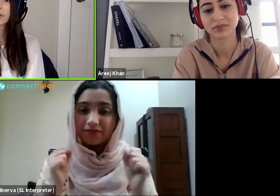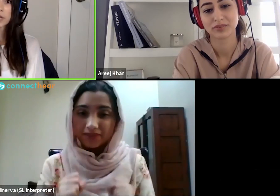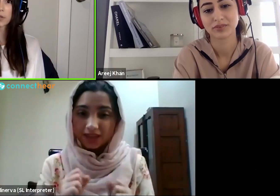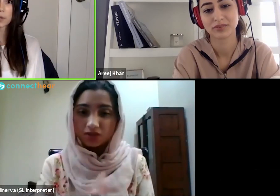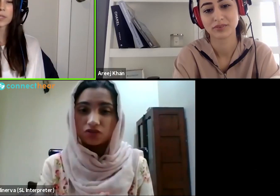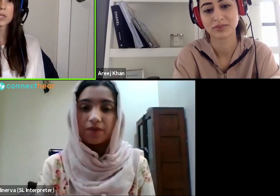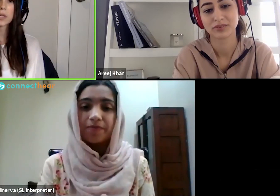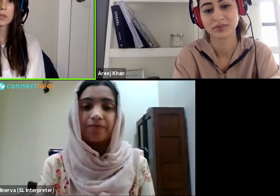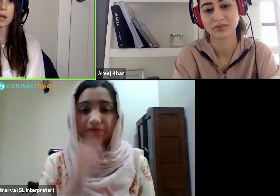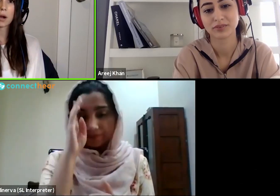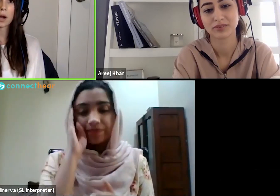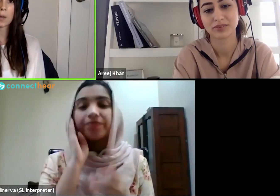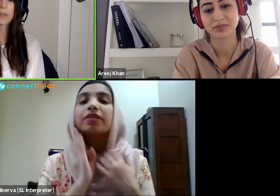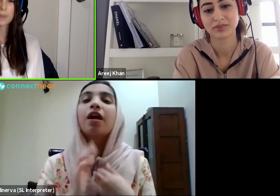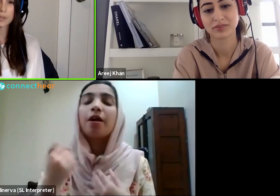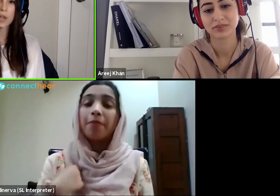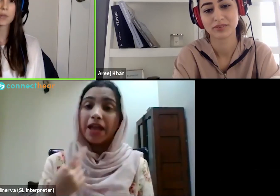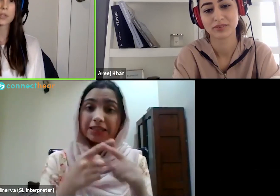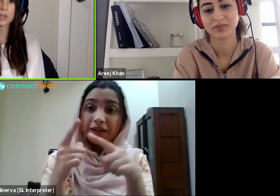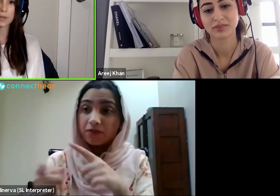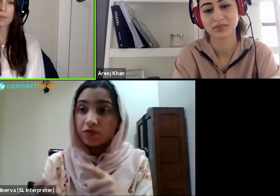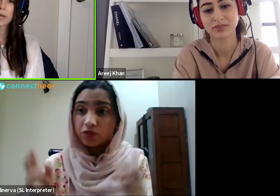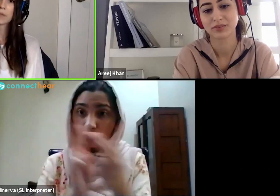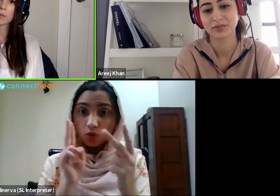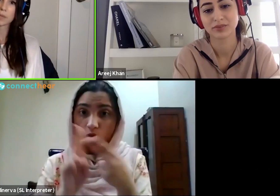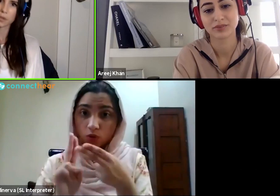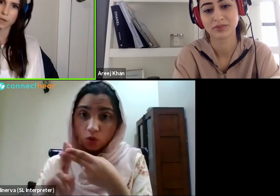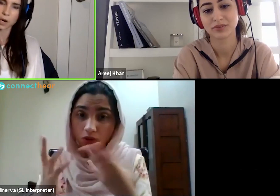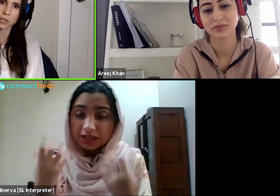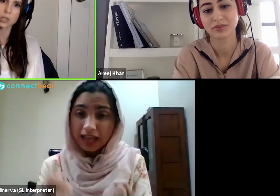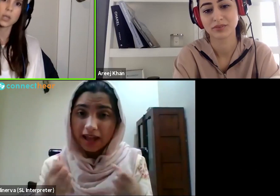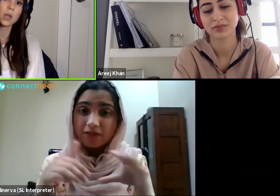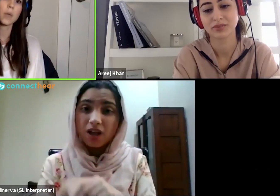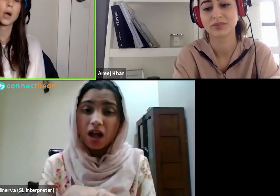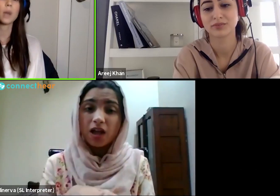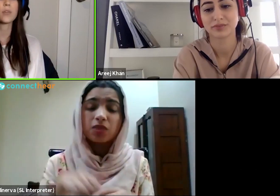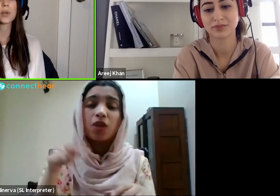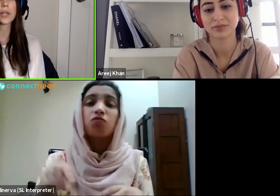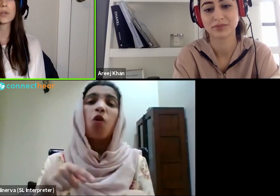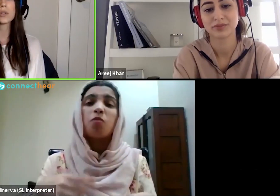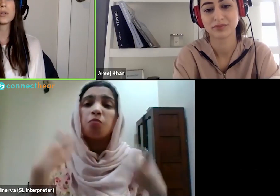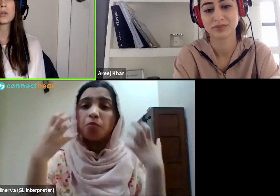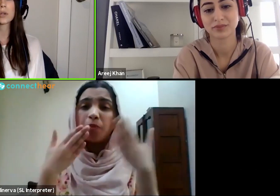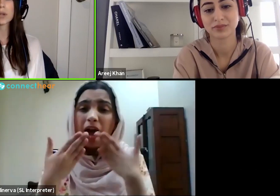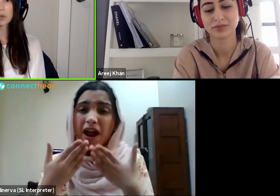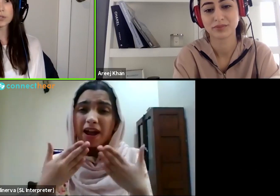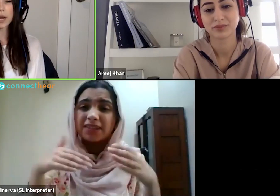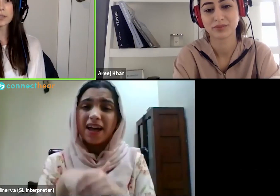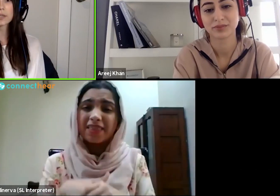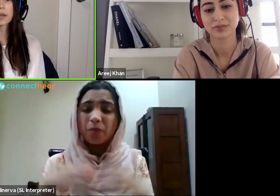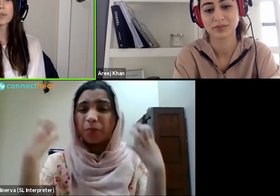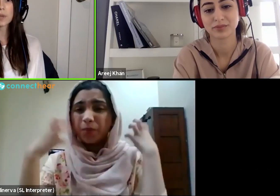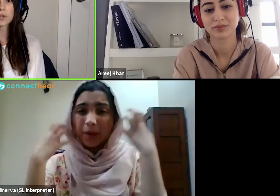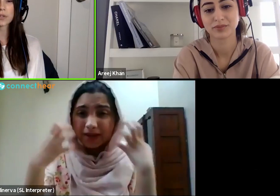also physiotherapists that are having to face some challenges of advocating for themselves first before they go to their clinical